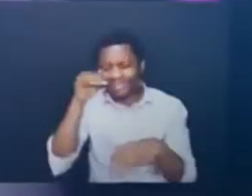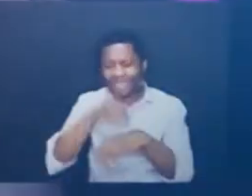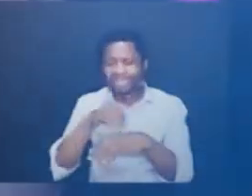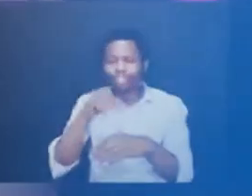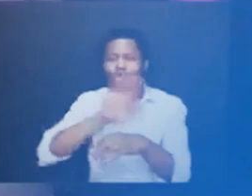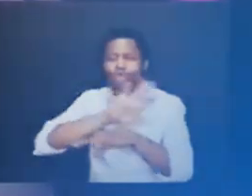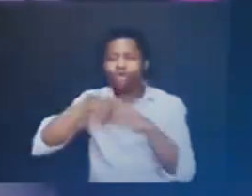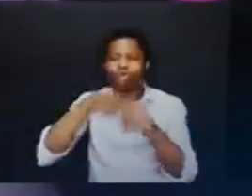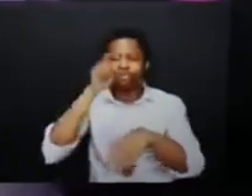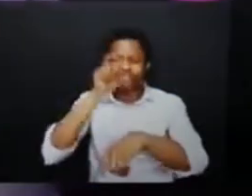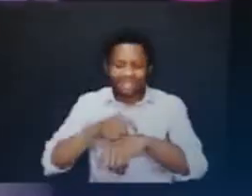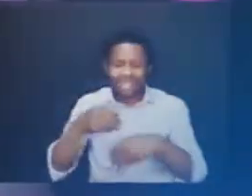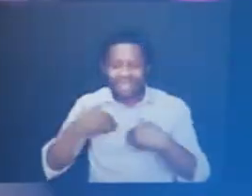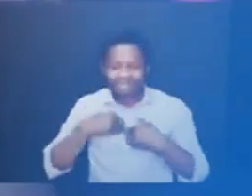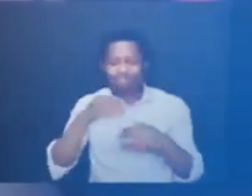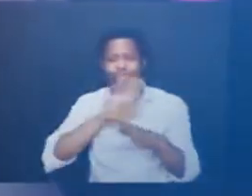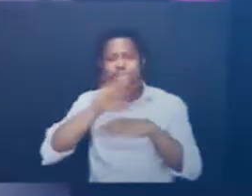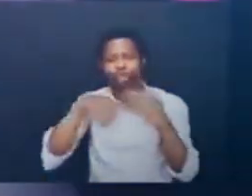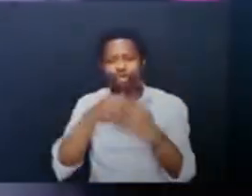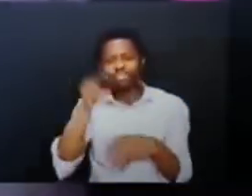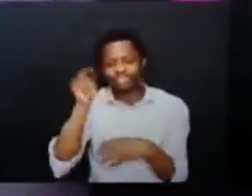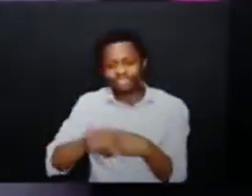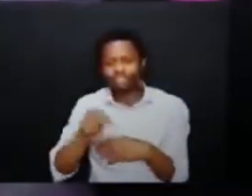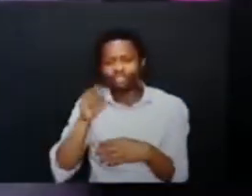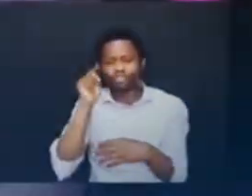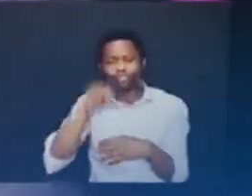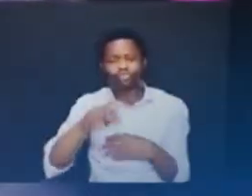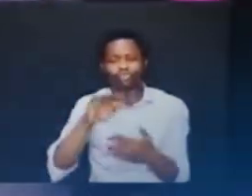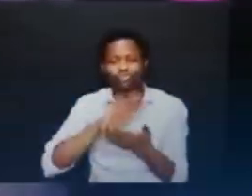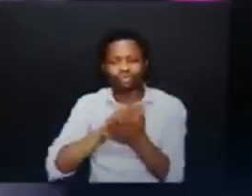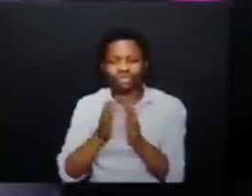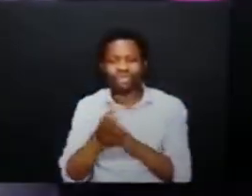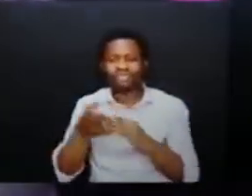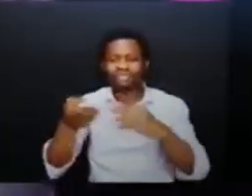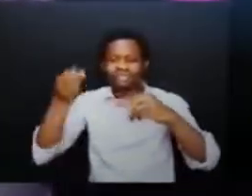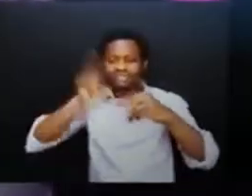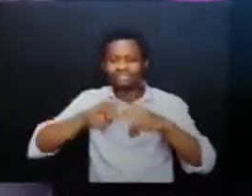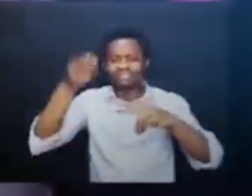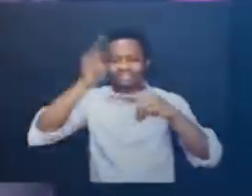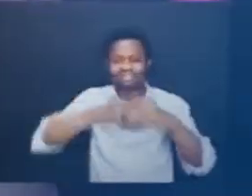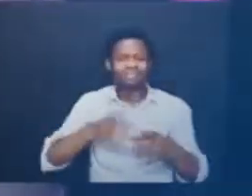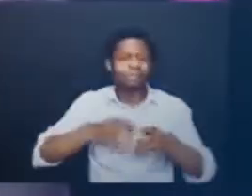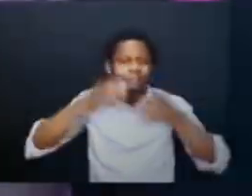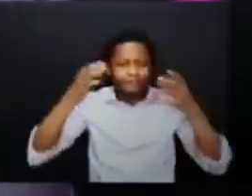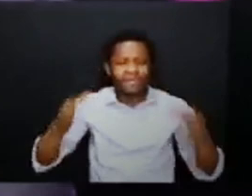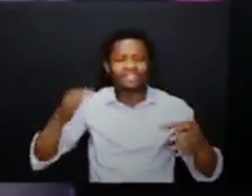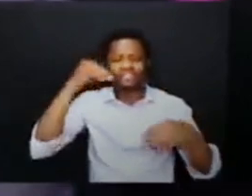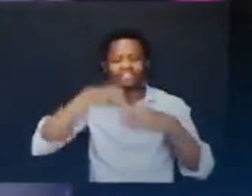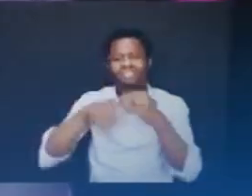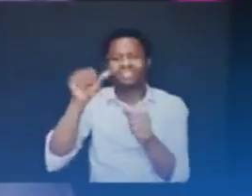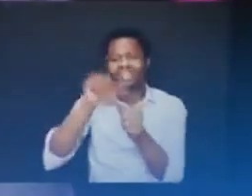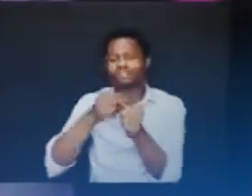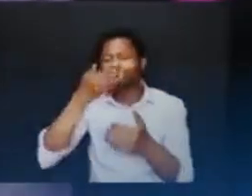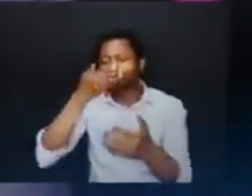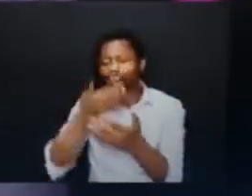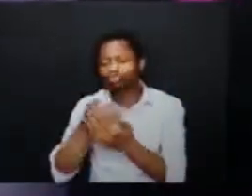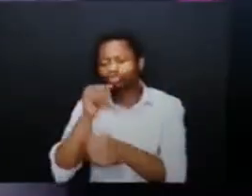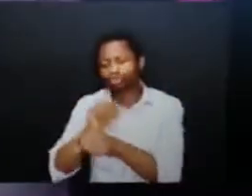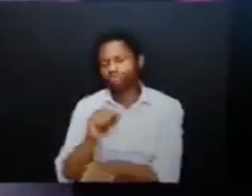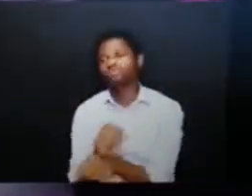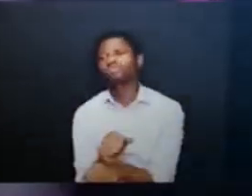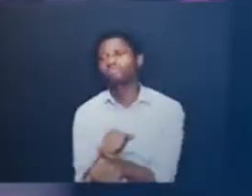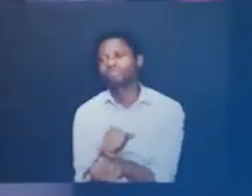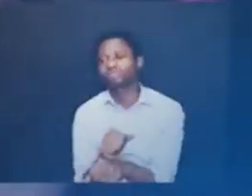need, you are bound in every good work. Na onyankopon betumi se oma adum